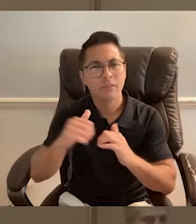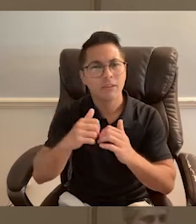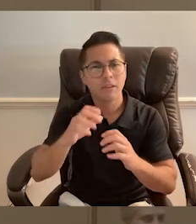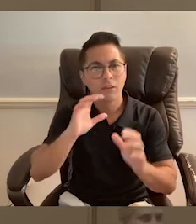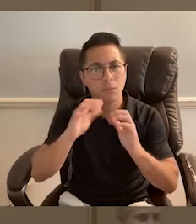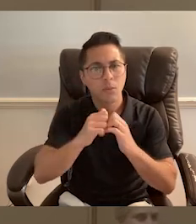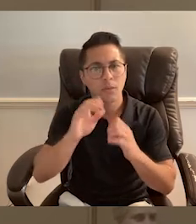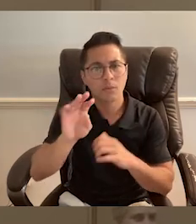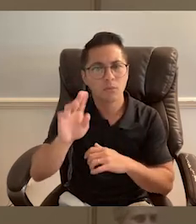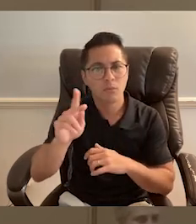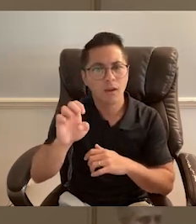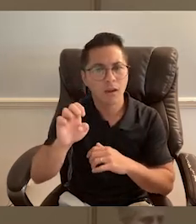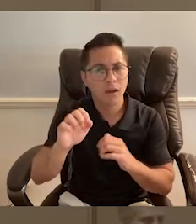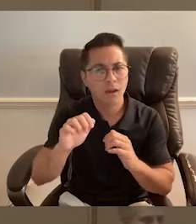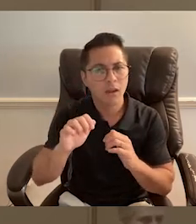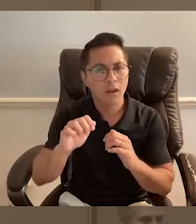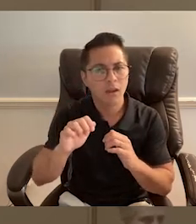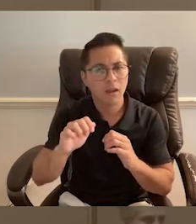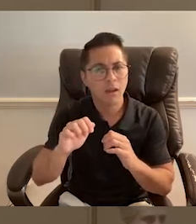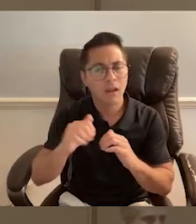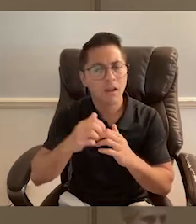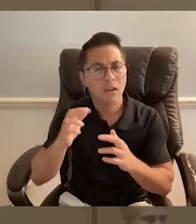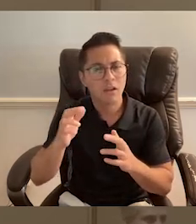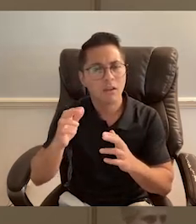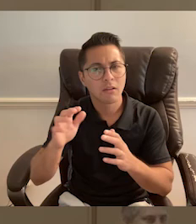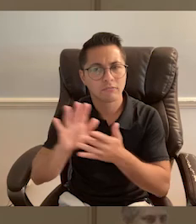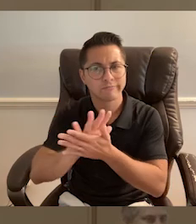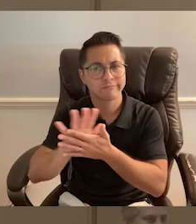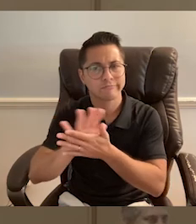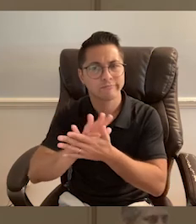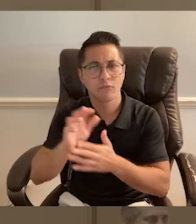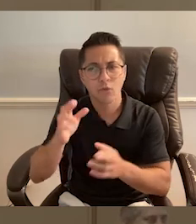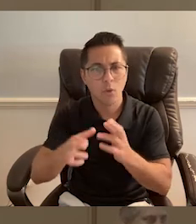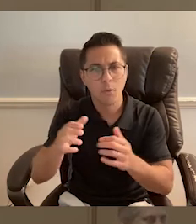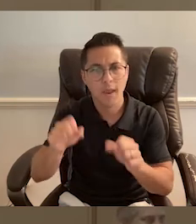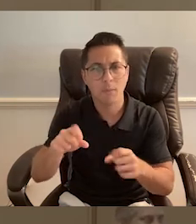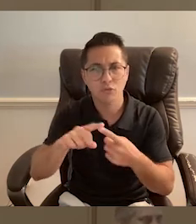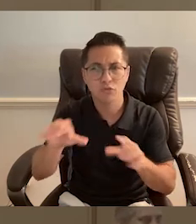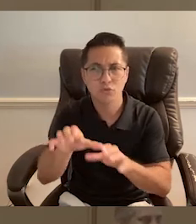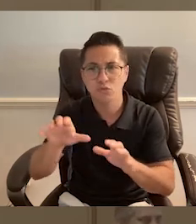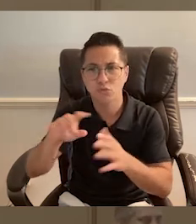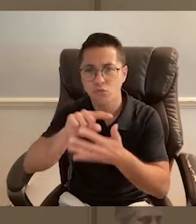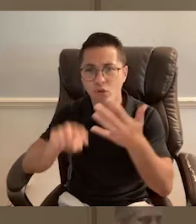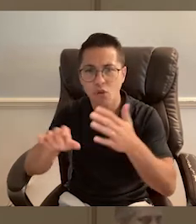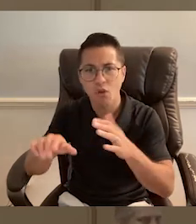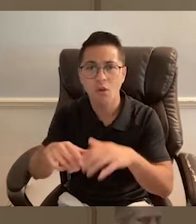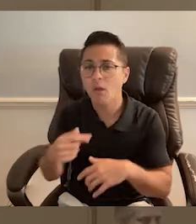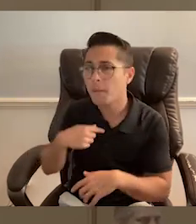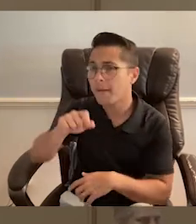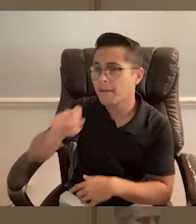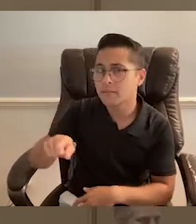have the pink bottle, then the robot arm can just go grab the pink bottle. It does. So like what